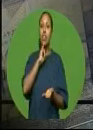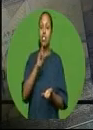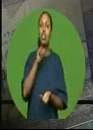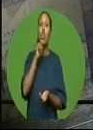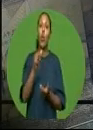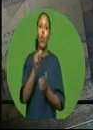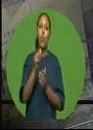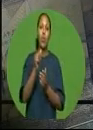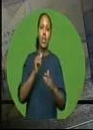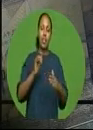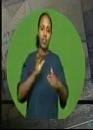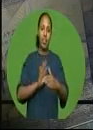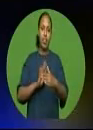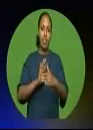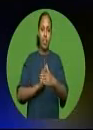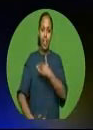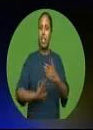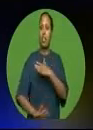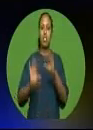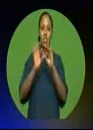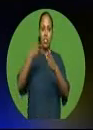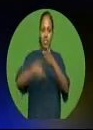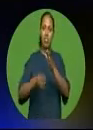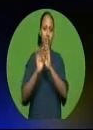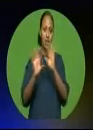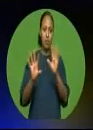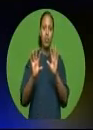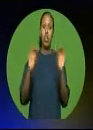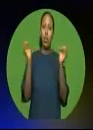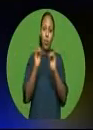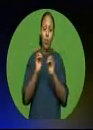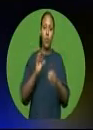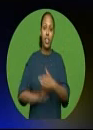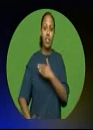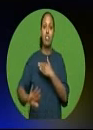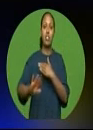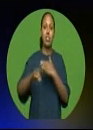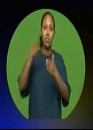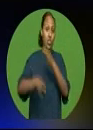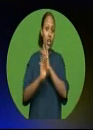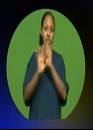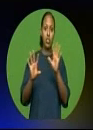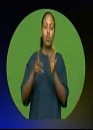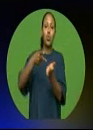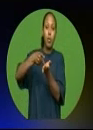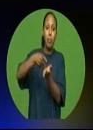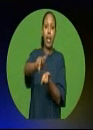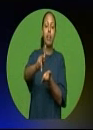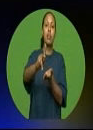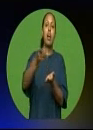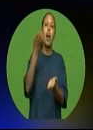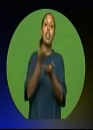no interest charged. There is no interest charge to be paid in